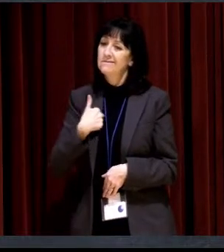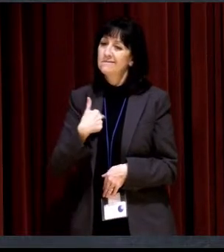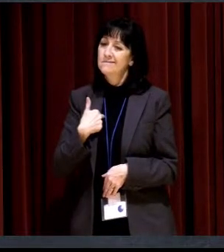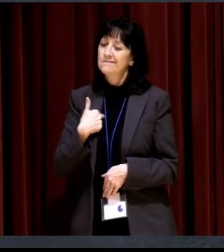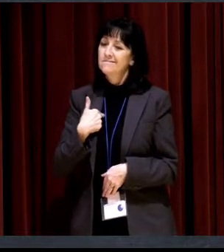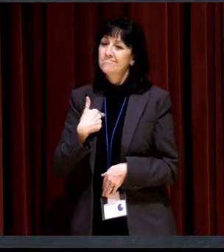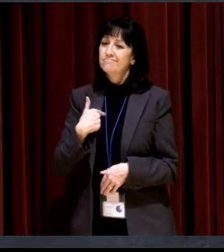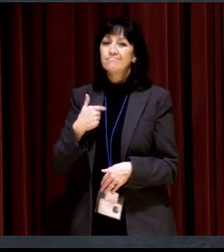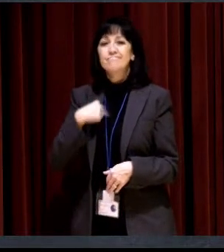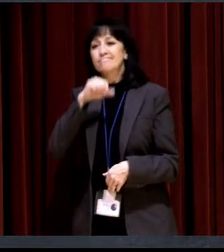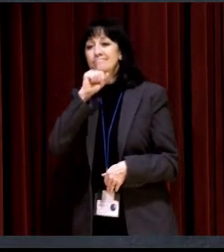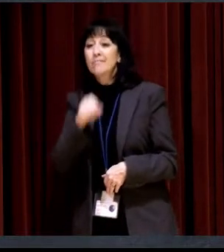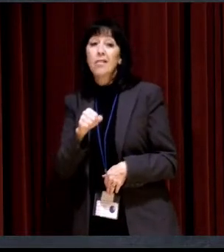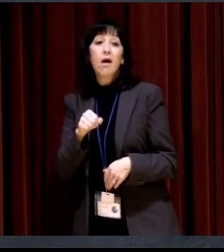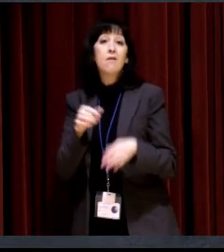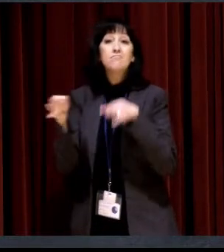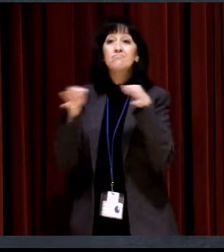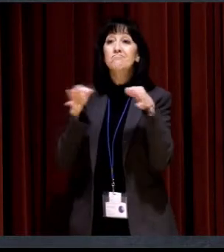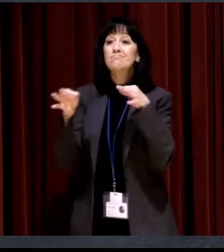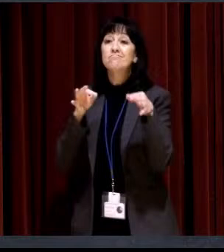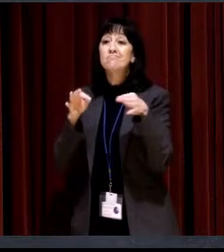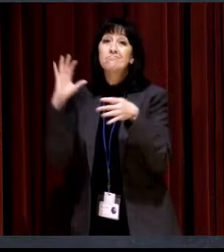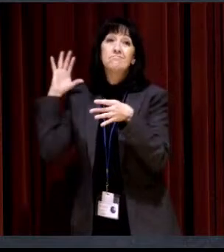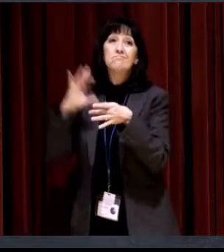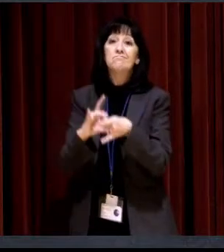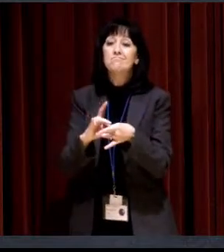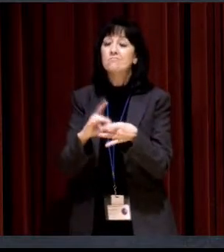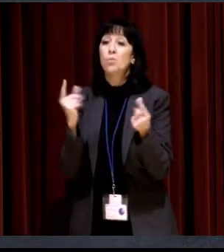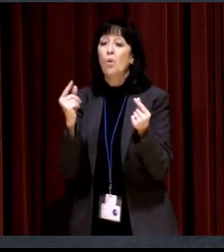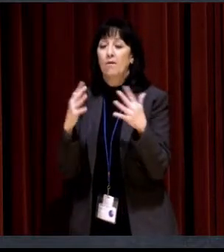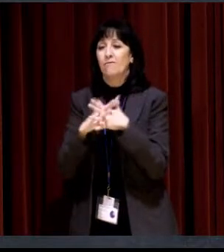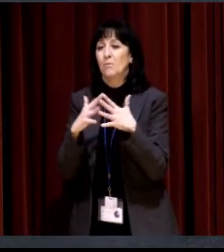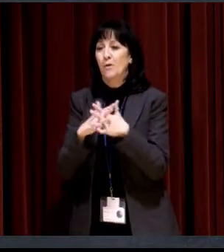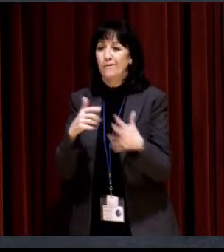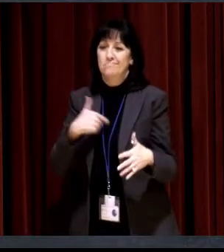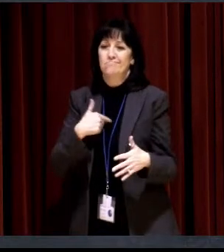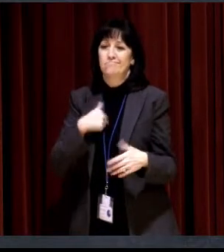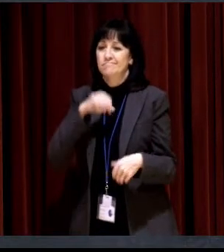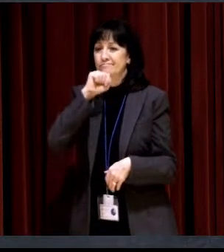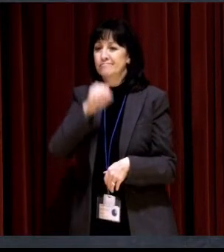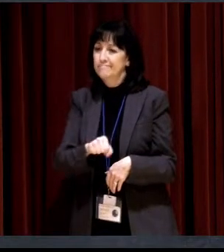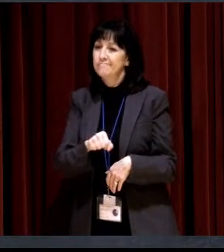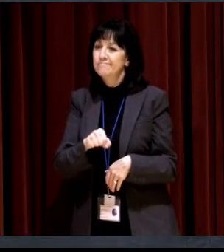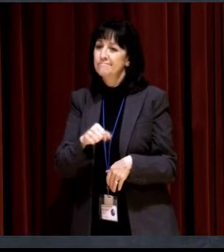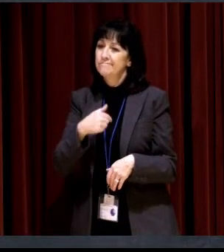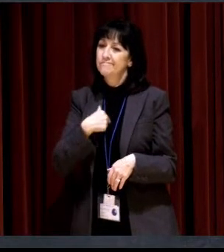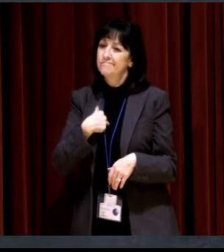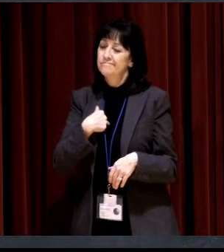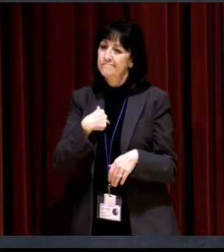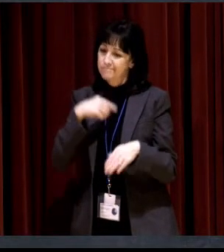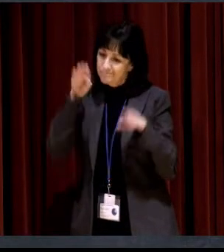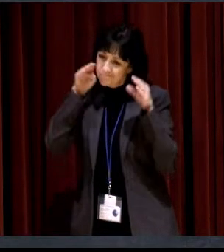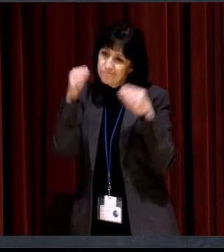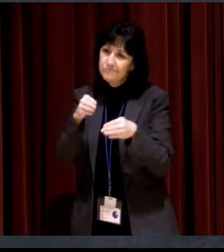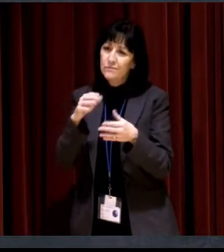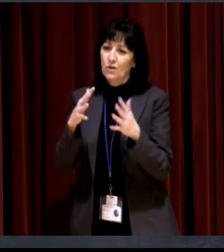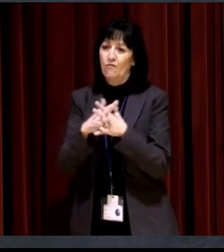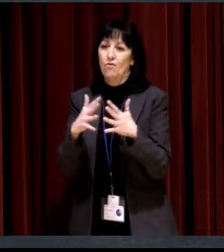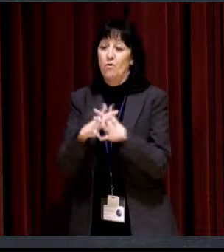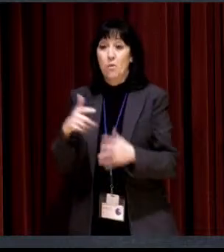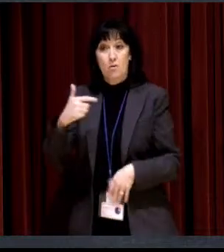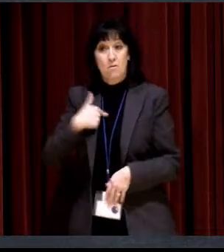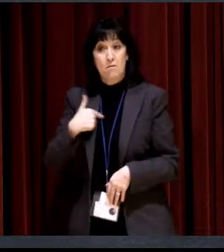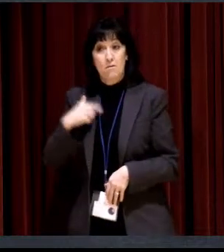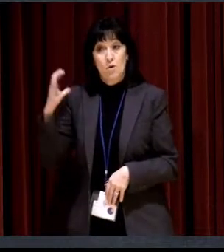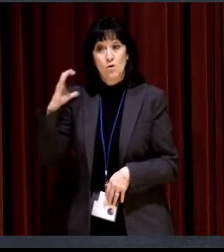is there's walking around and there's monitoring, and those teams that do that, those teams win. When I was the football coach, I argued that I was the